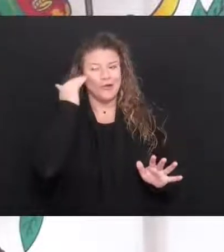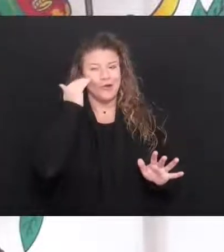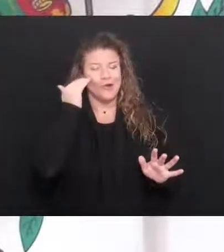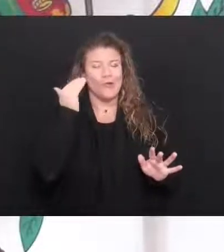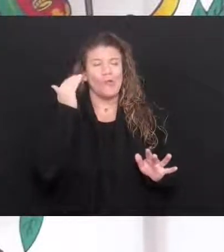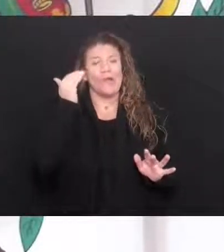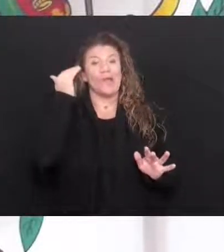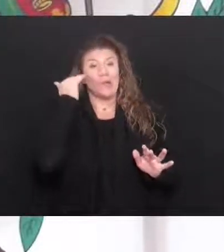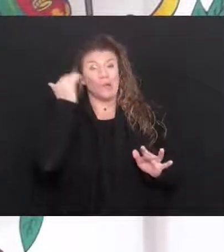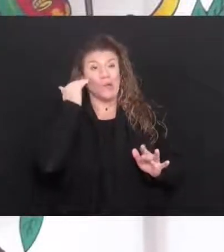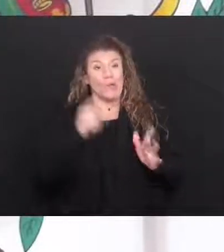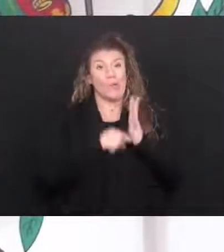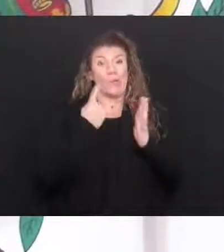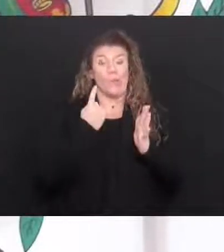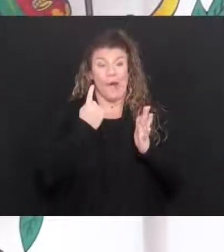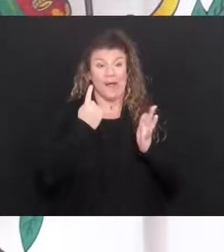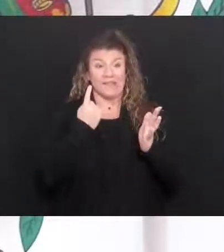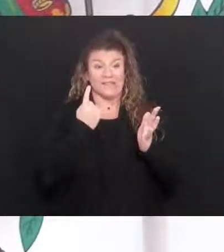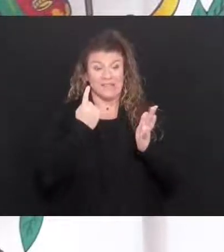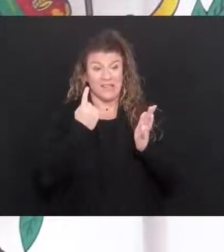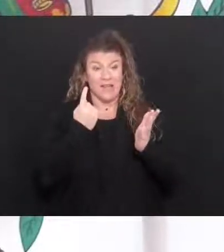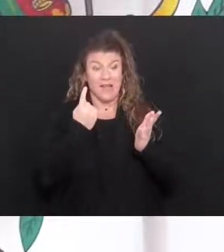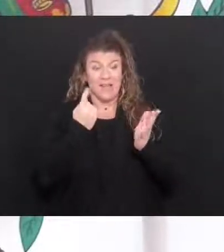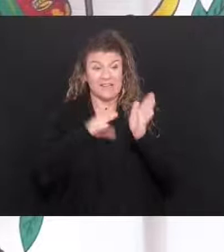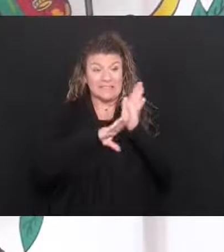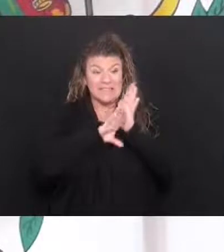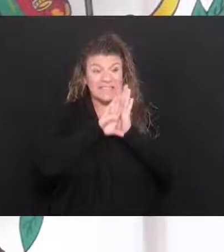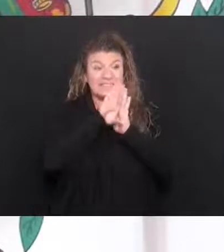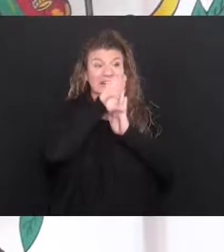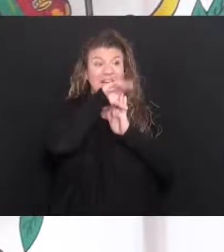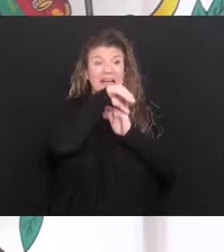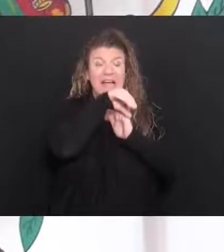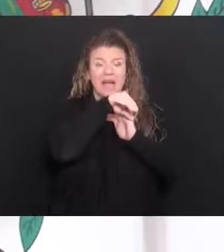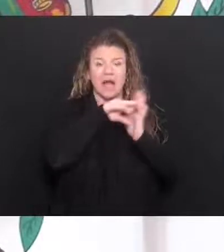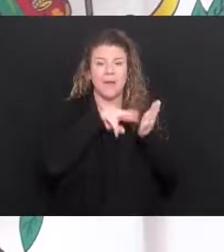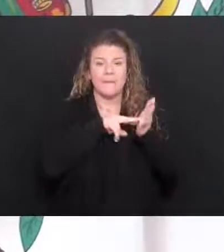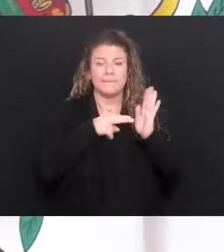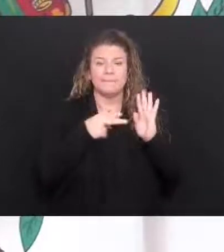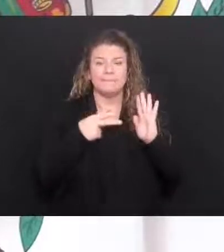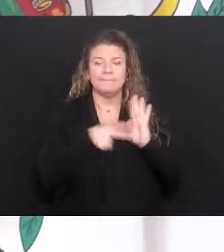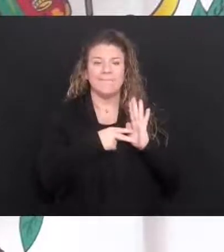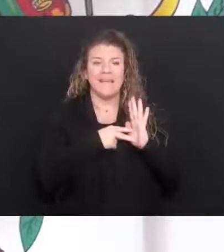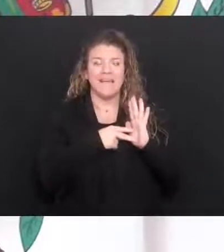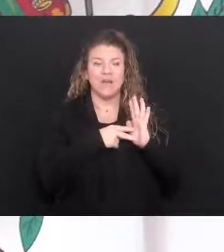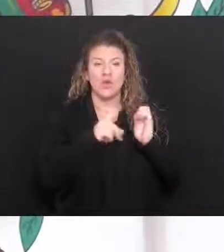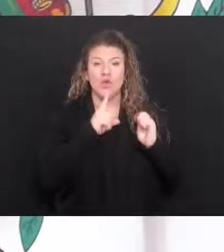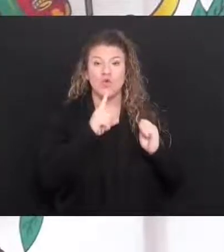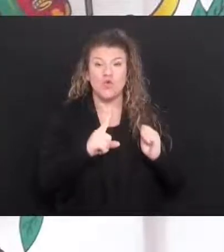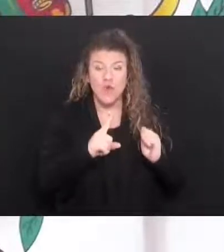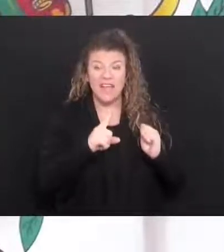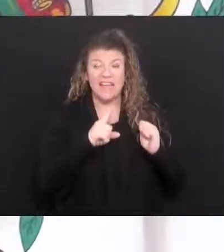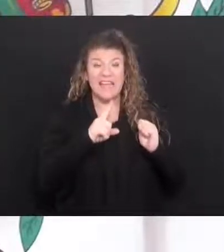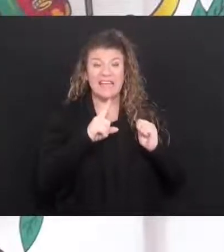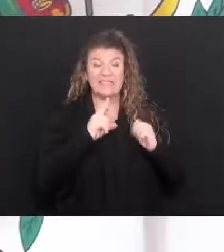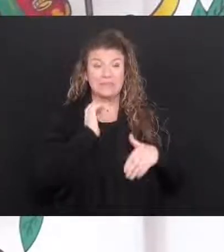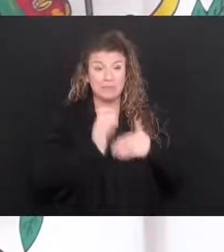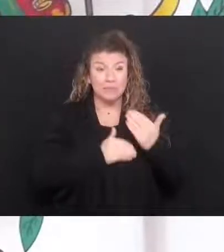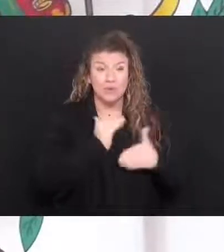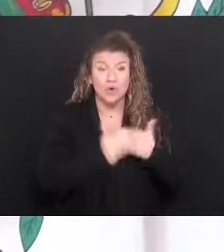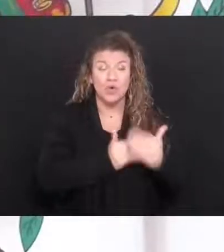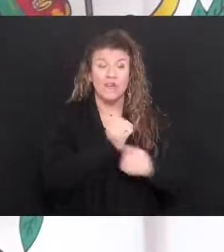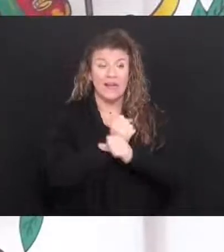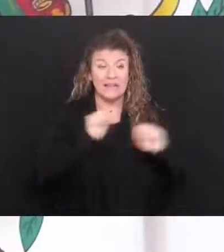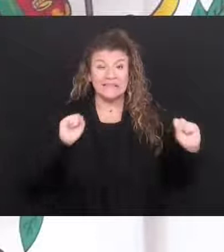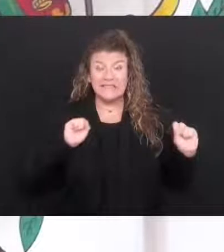once we were here in this surge that we would not be able to really move the needle a whole lot in saving